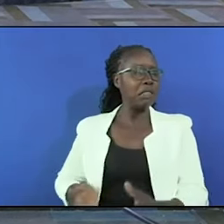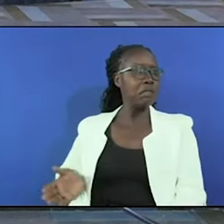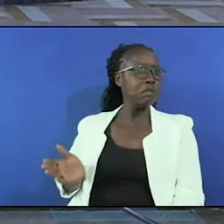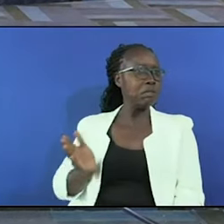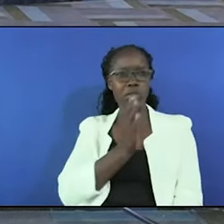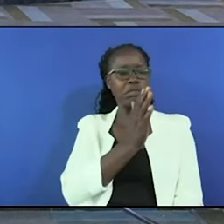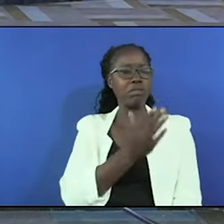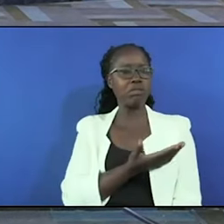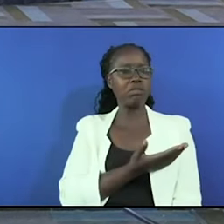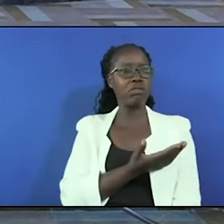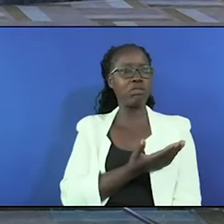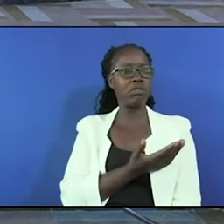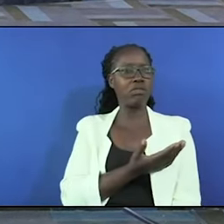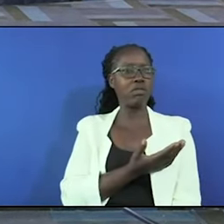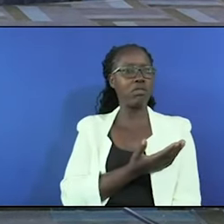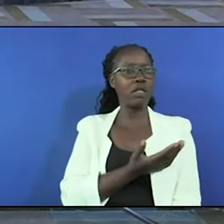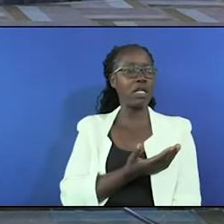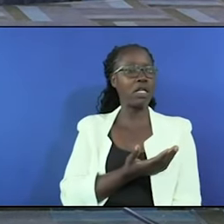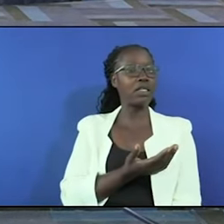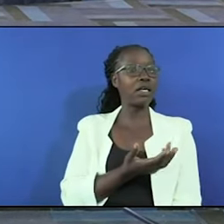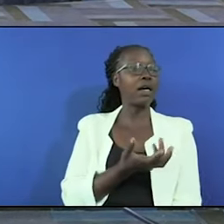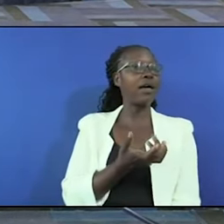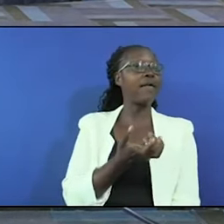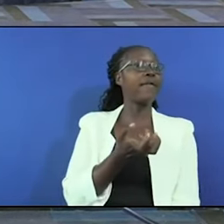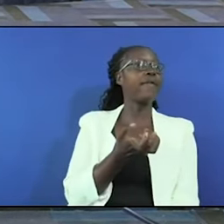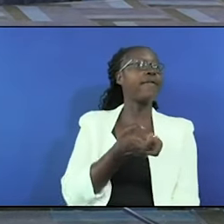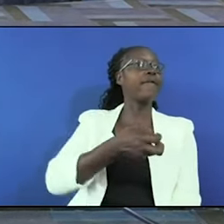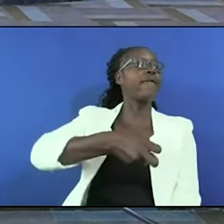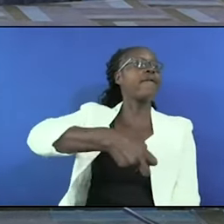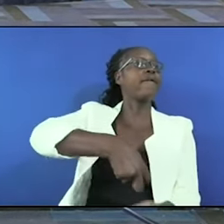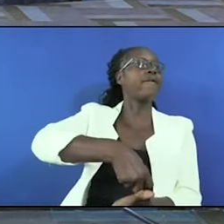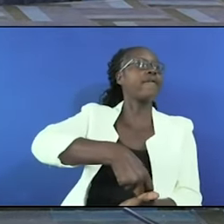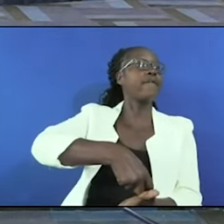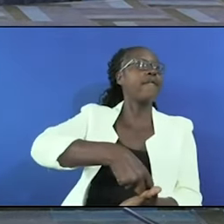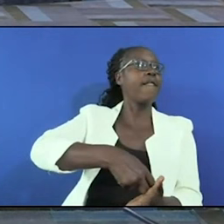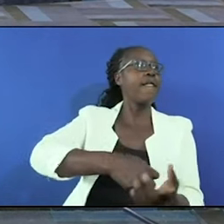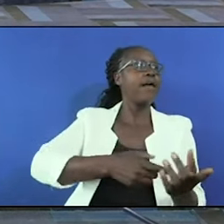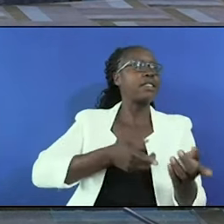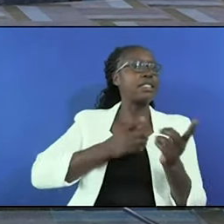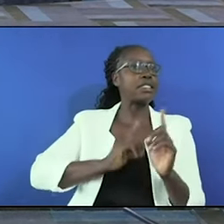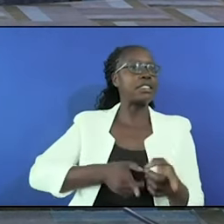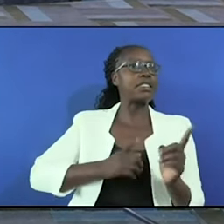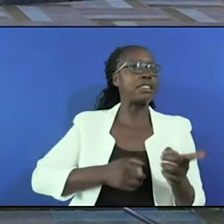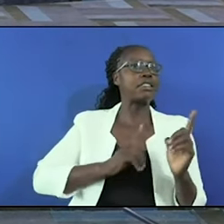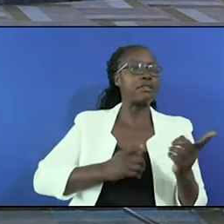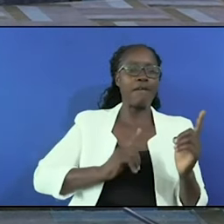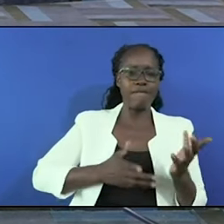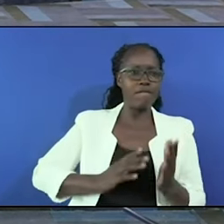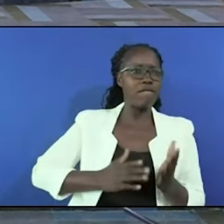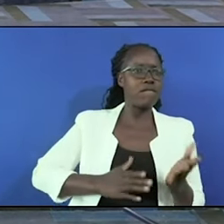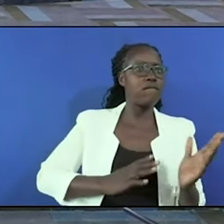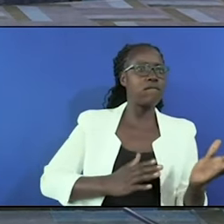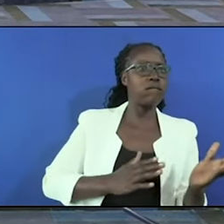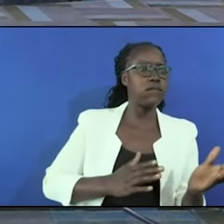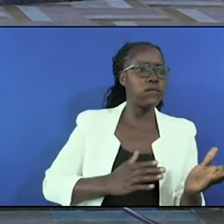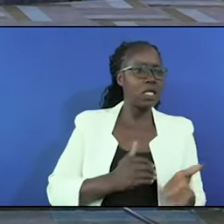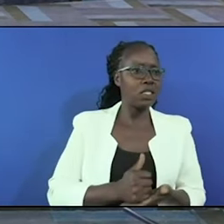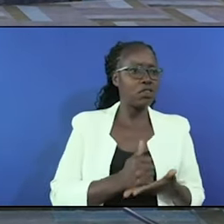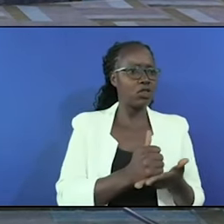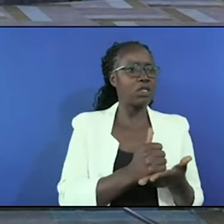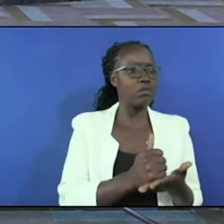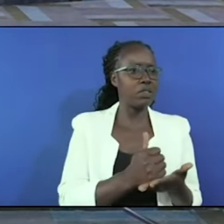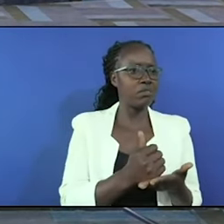one down. And the students come running, you know. They are not